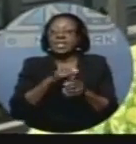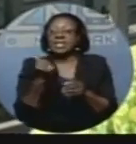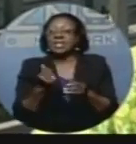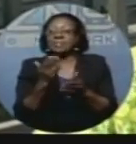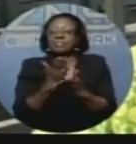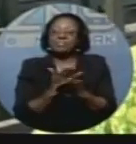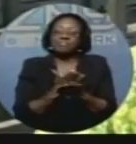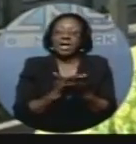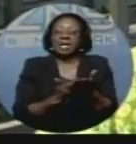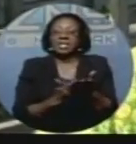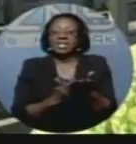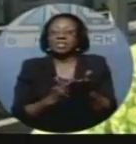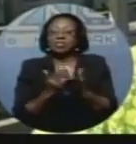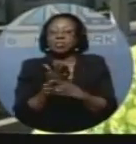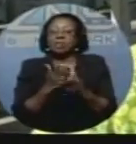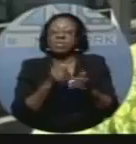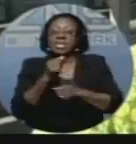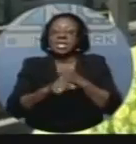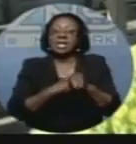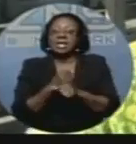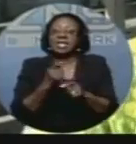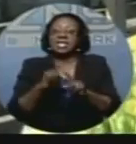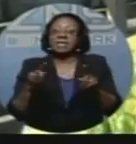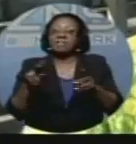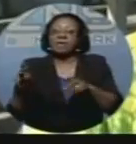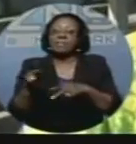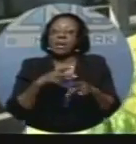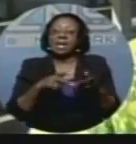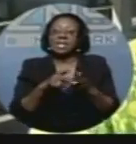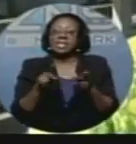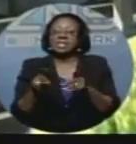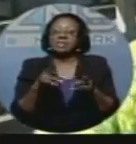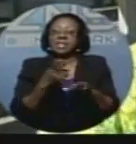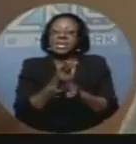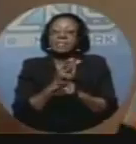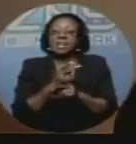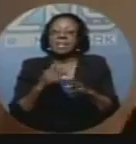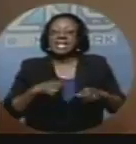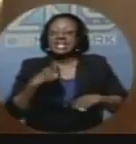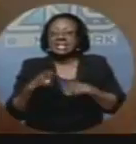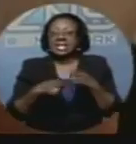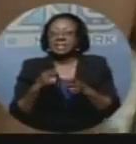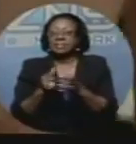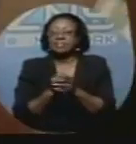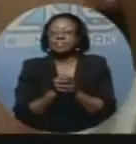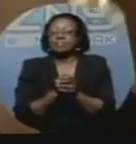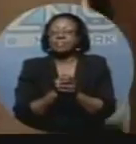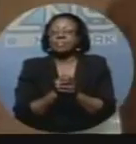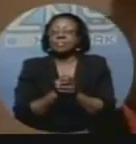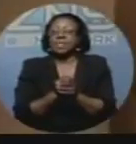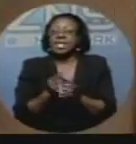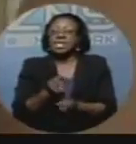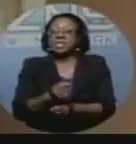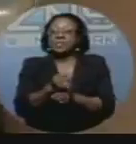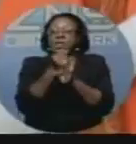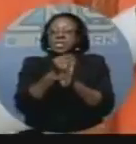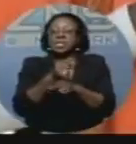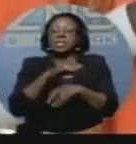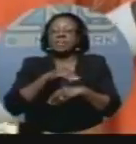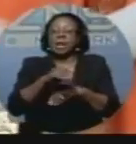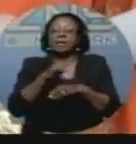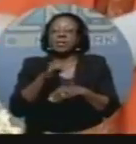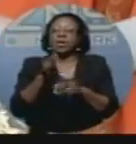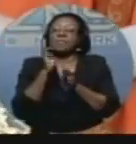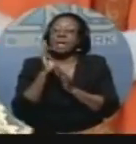just parties throughout the year, different weekends, Super Bowl parties, and we just keep them entertained. Sponsor of Marathon Bahamas